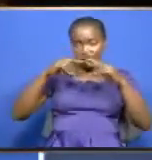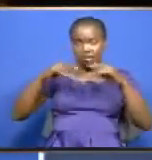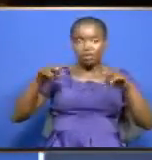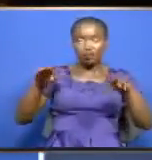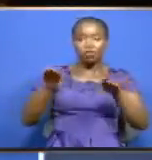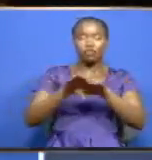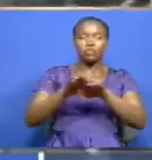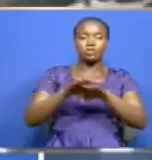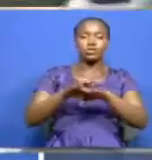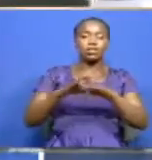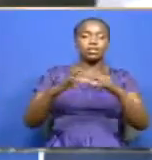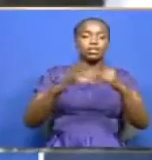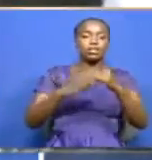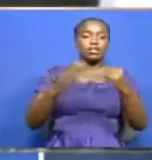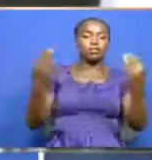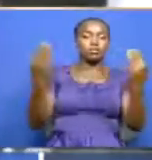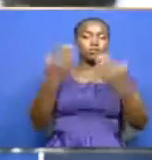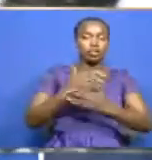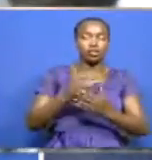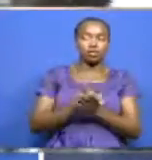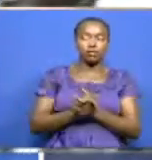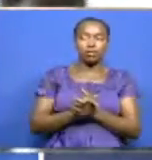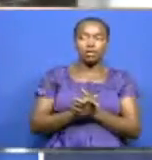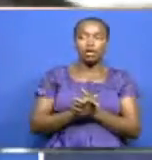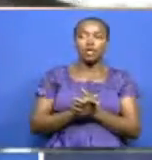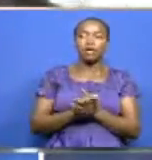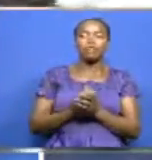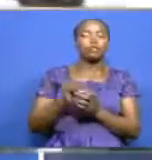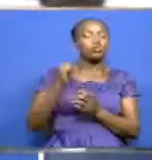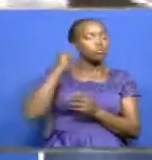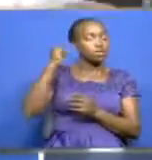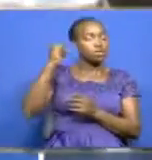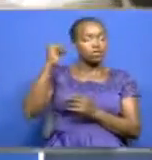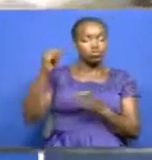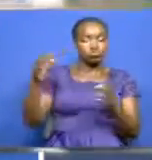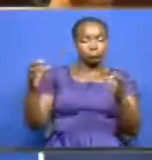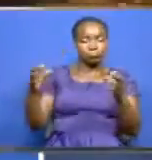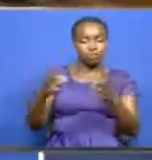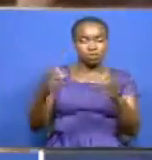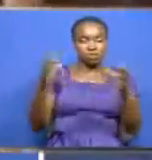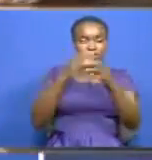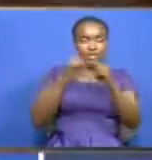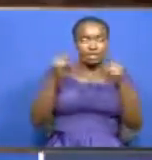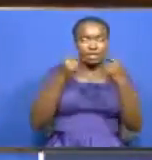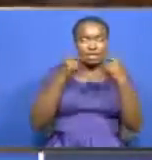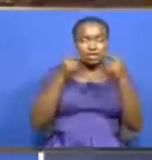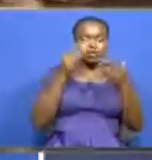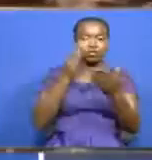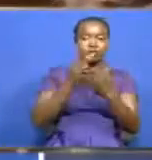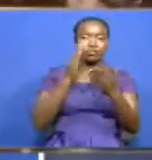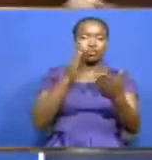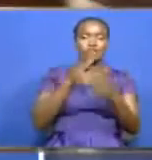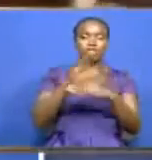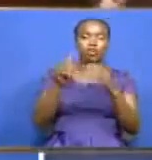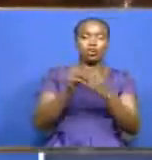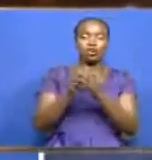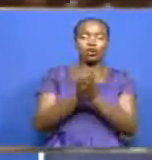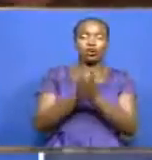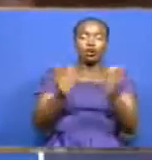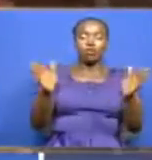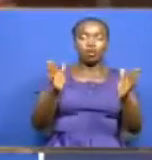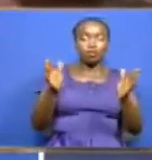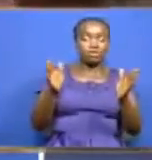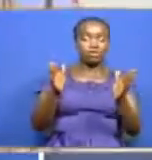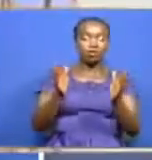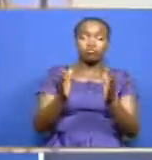9 p.m. And with an increase in political gatherings, the president announced a suspension of all public rallies for